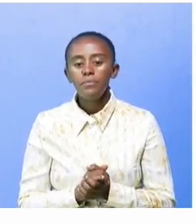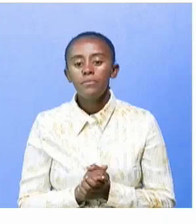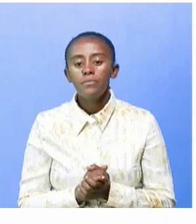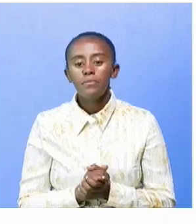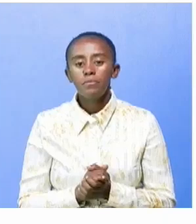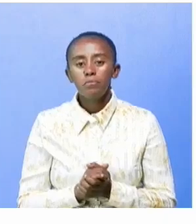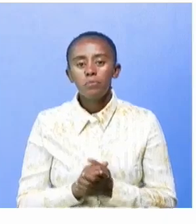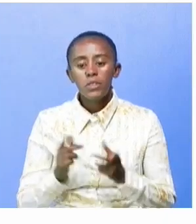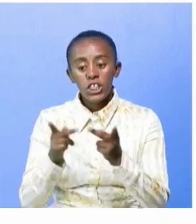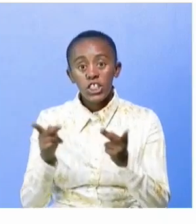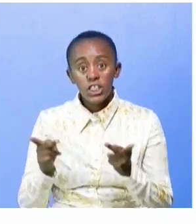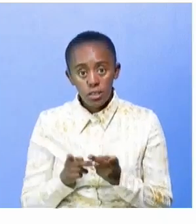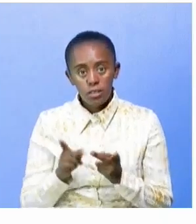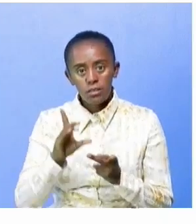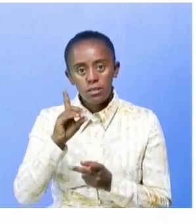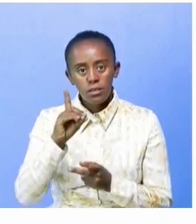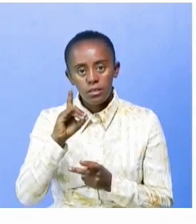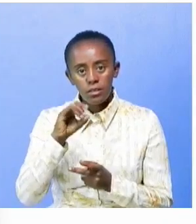district